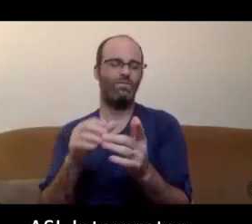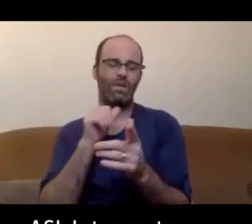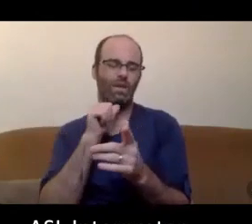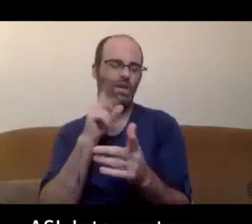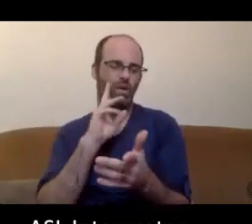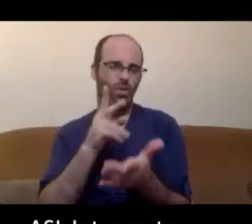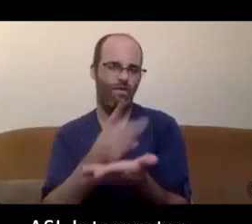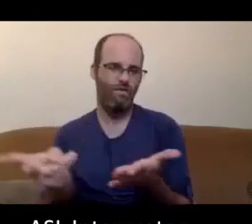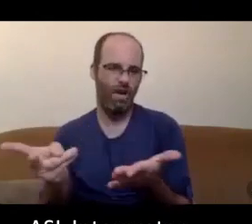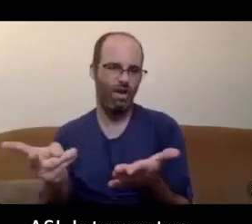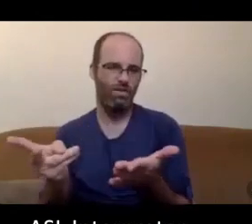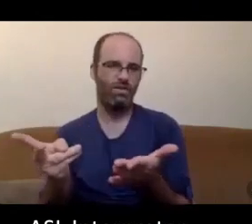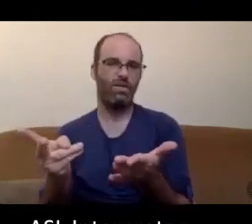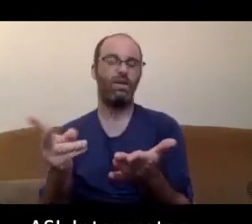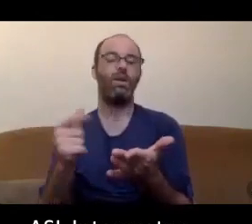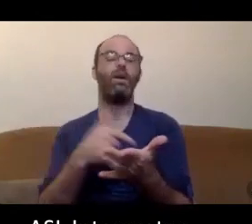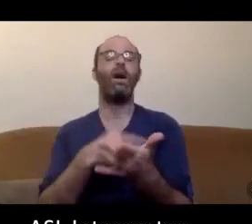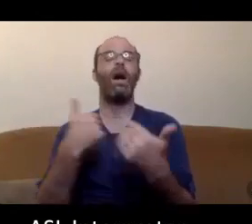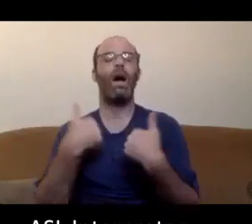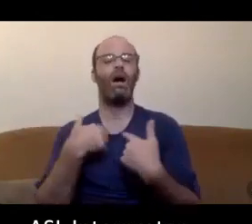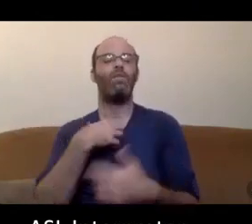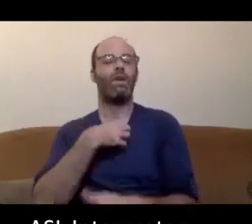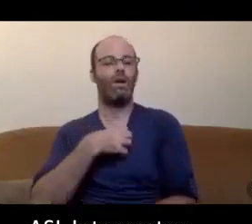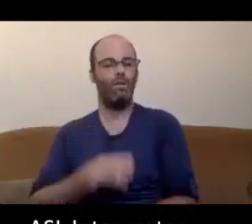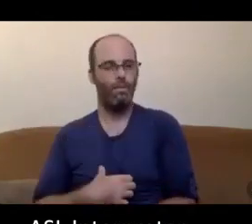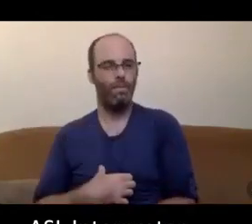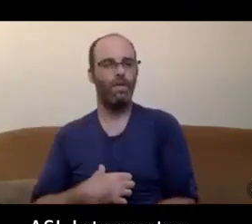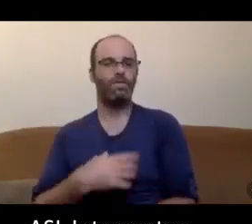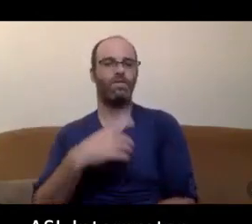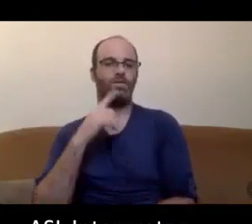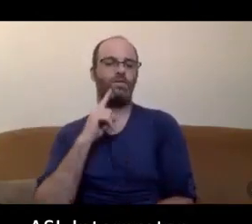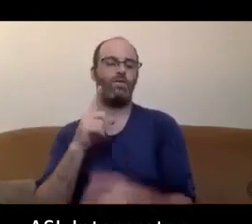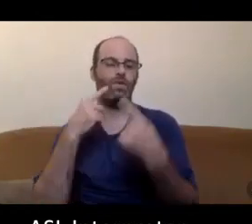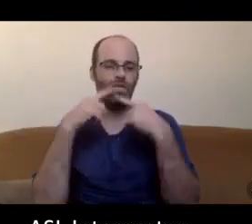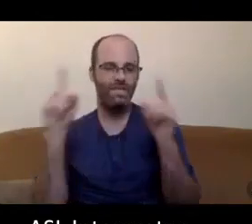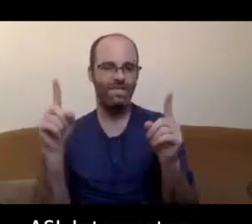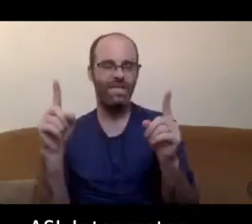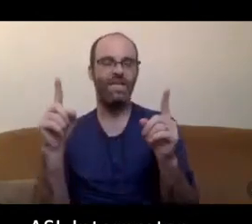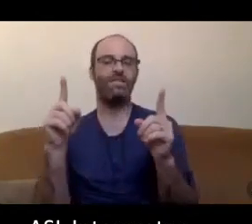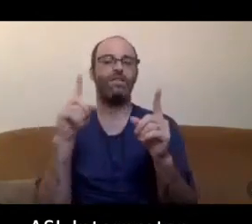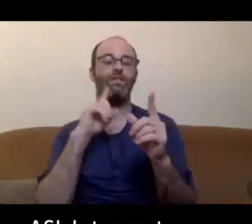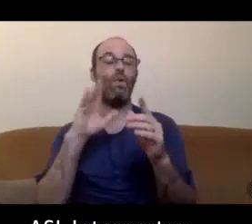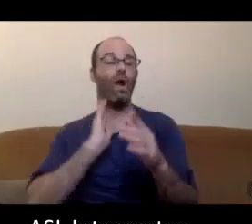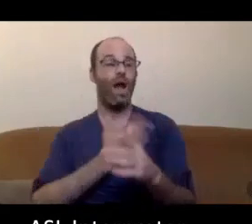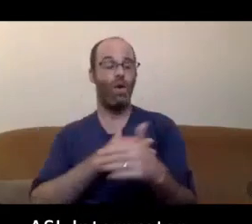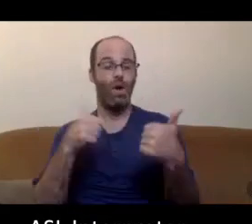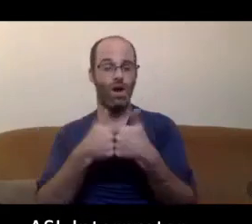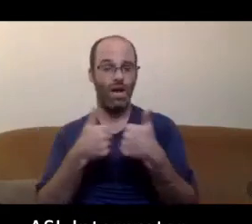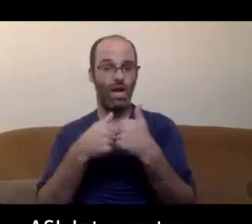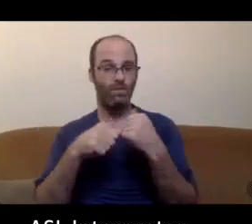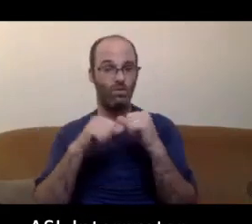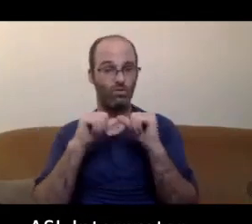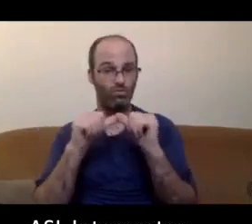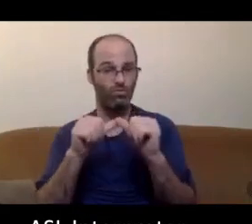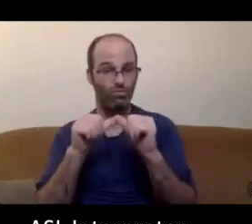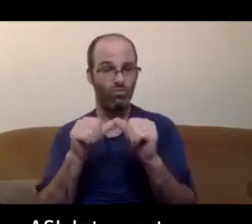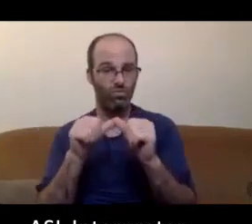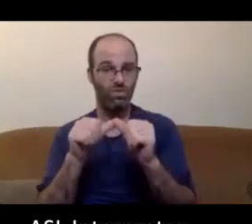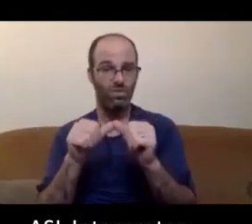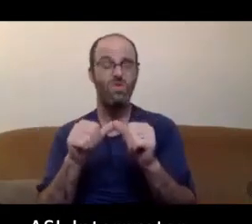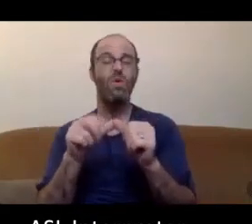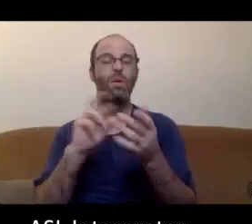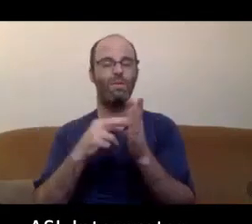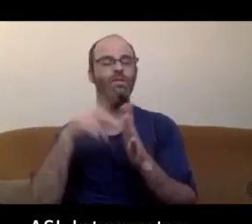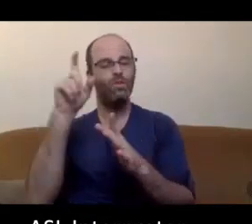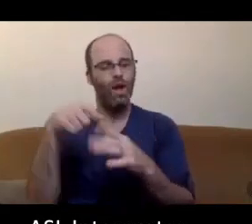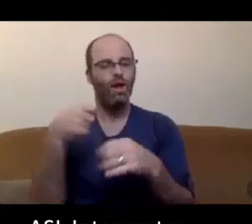passion for it is essential to success, and it's also to do with longevity of a game. I think it will last a lot longer, especially as